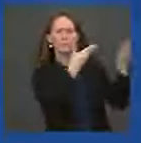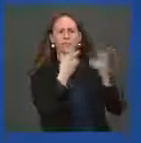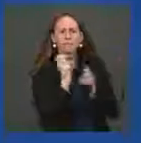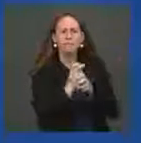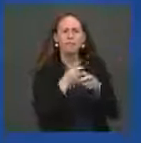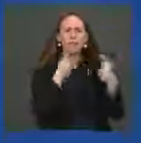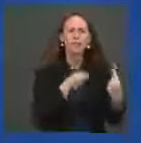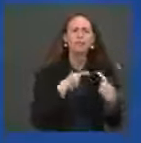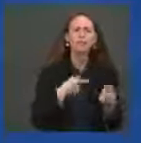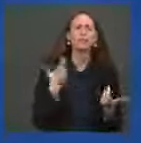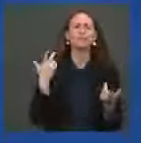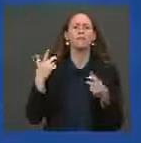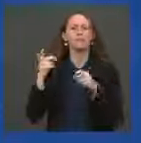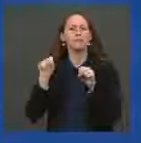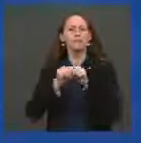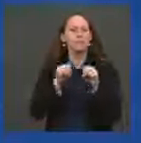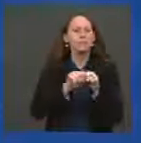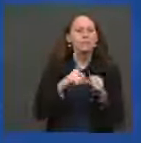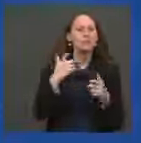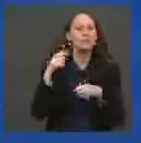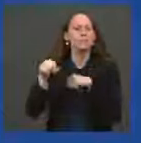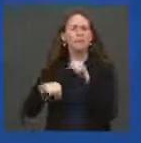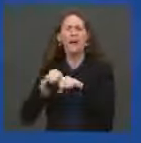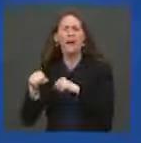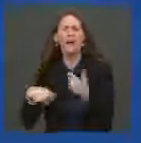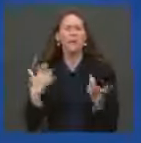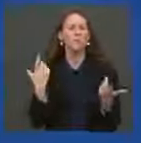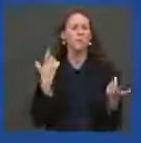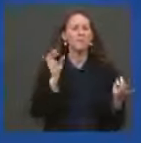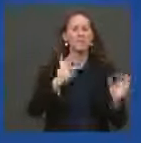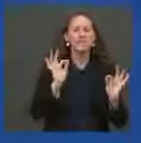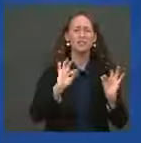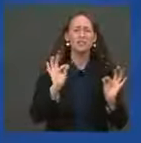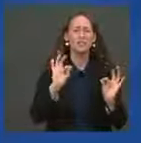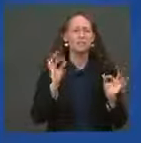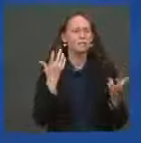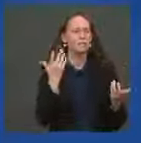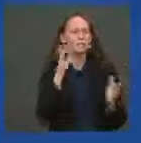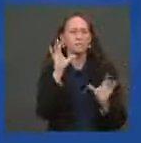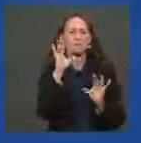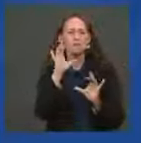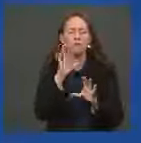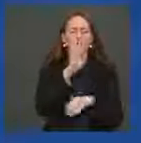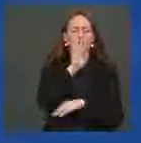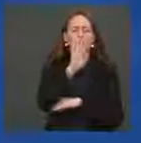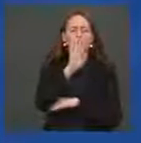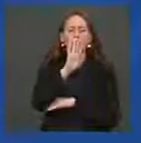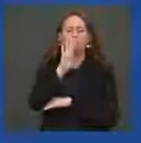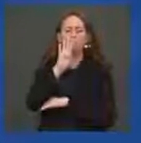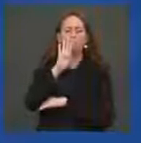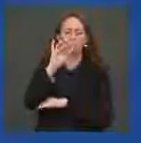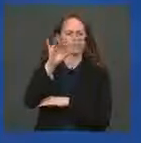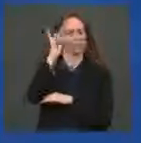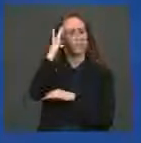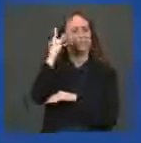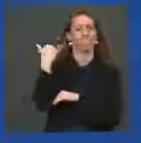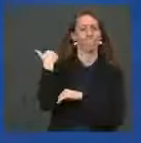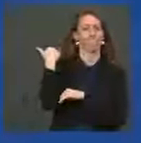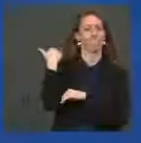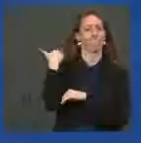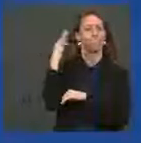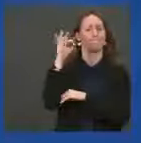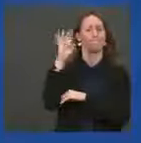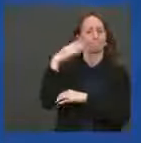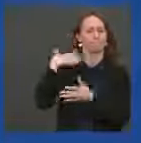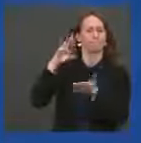to bedroom furniture. And that's why back in February, I signed a piece